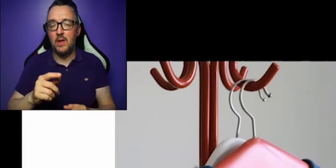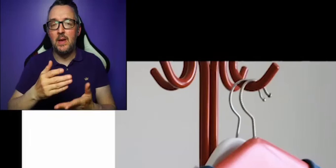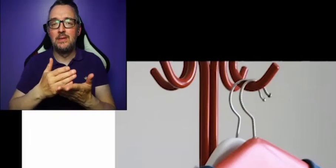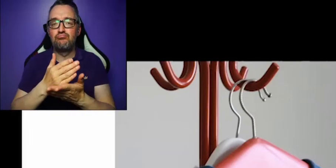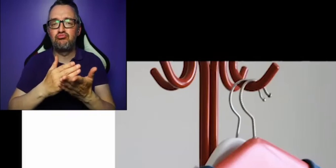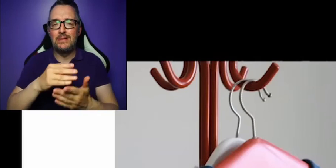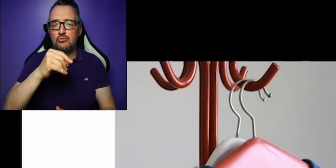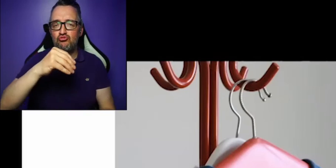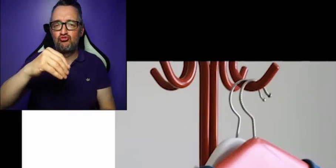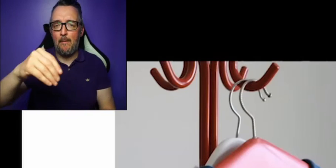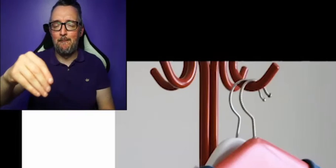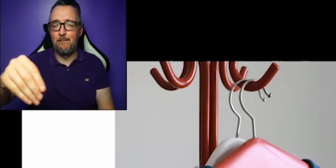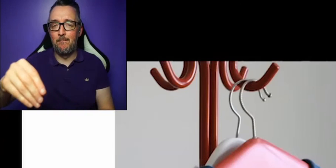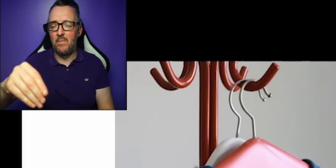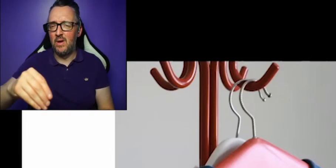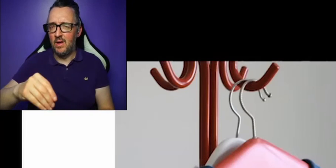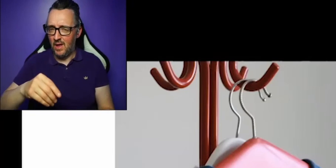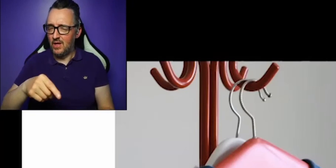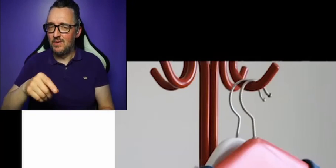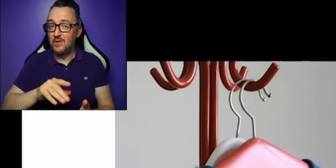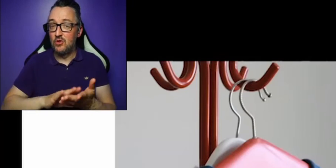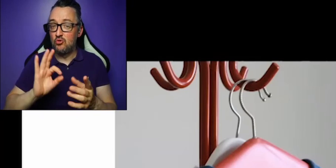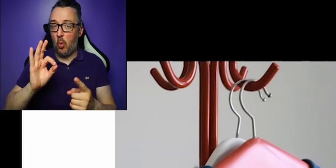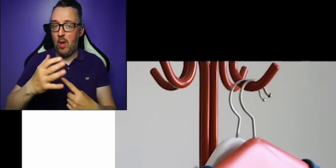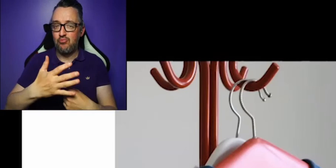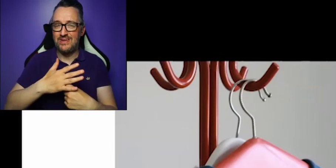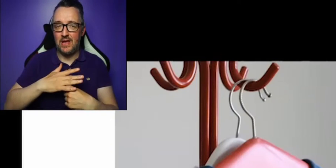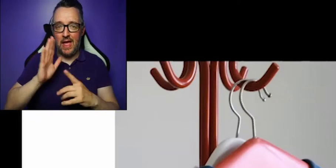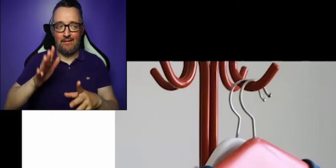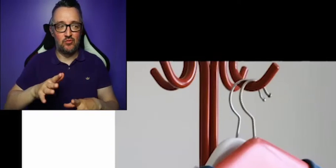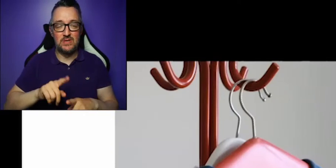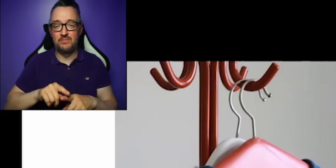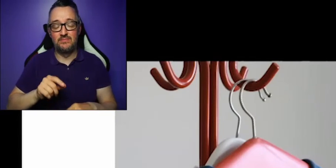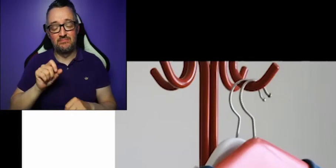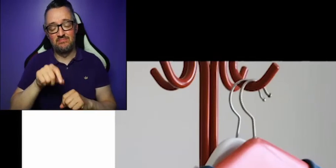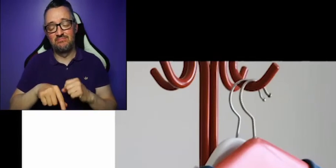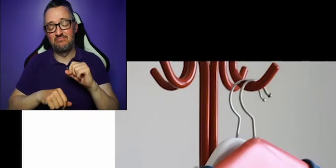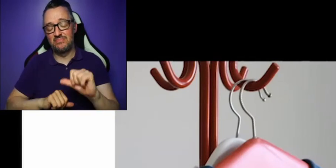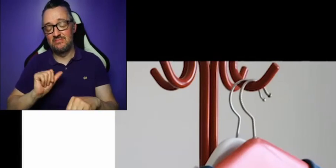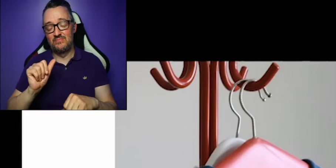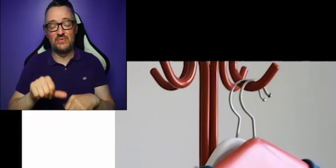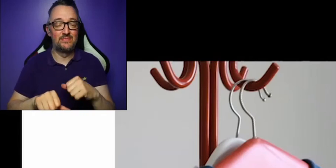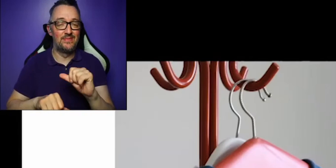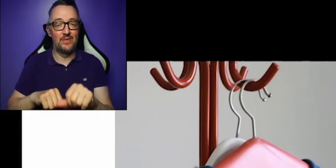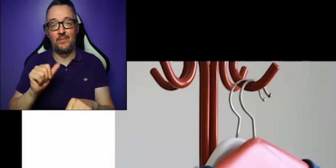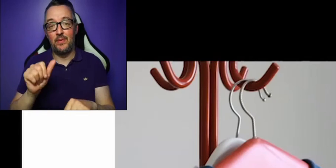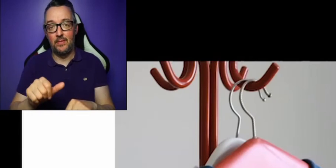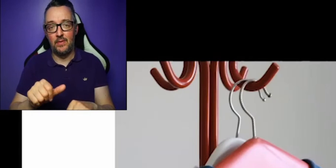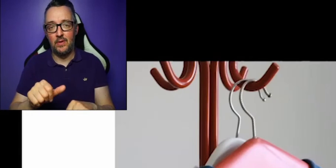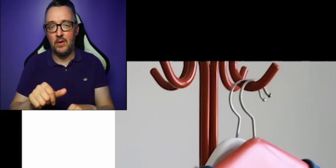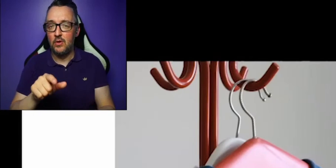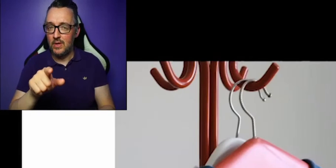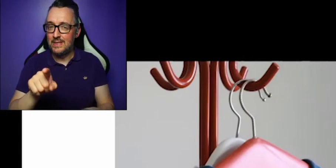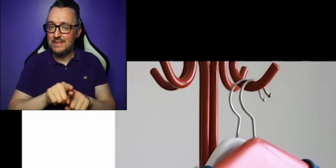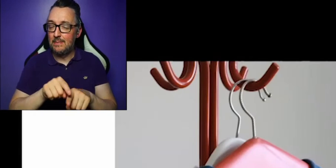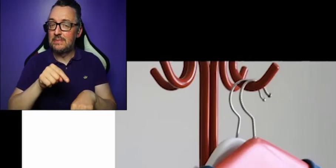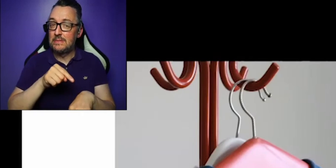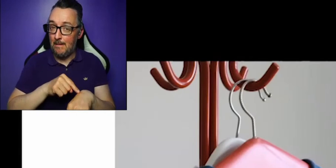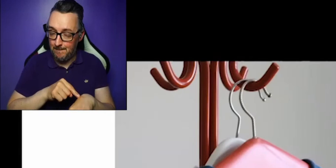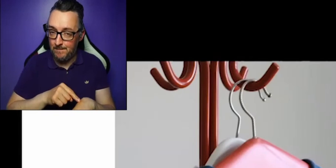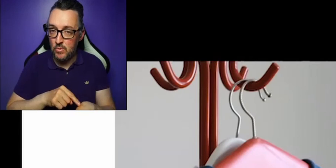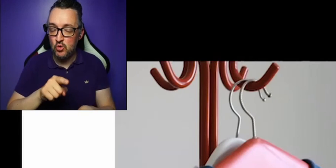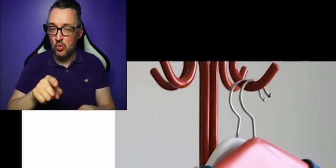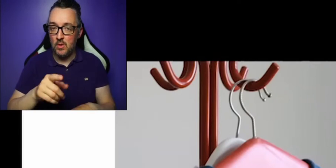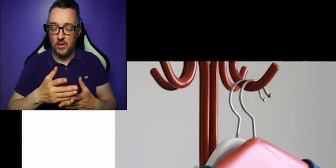kind of explain that, and that you've put no pressure on yourself to overshare anything. But I also like that you've been saying that you're revealing